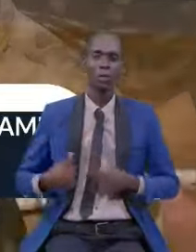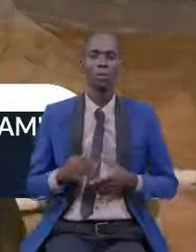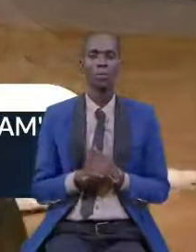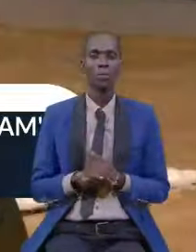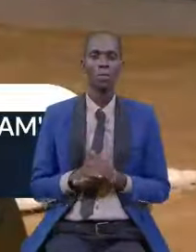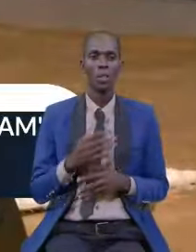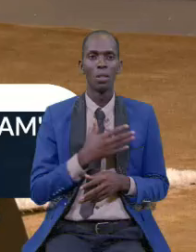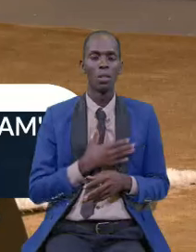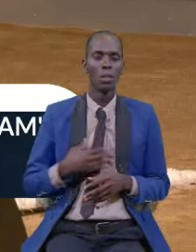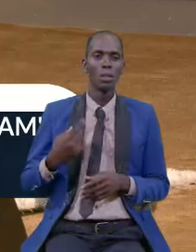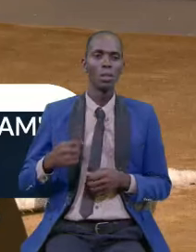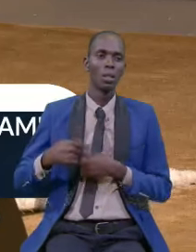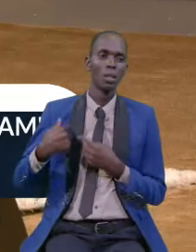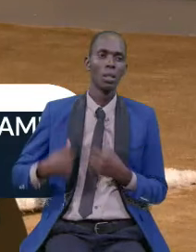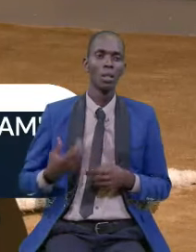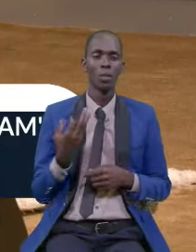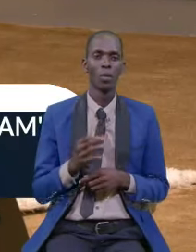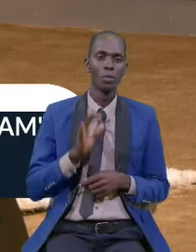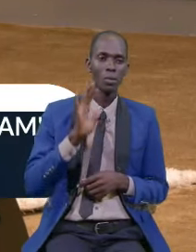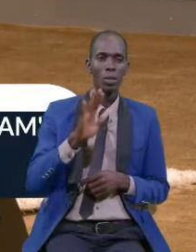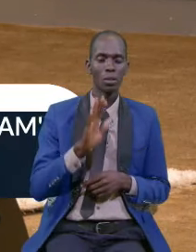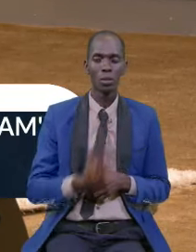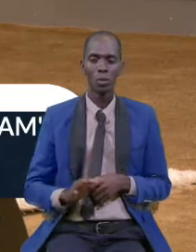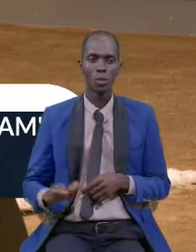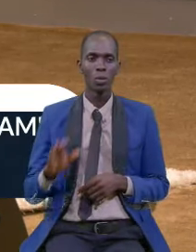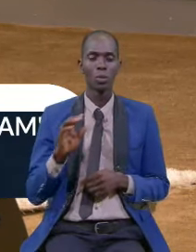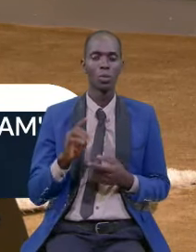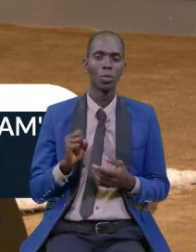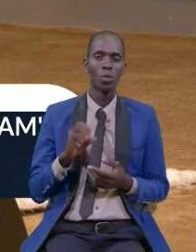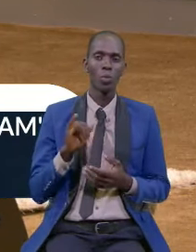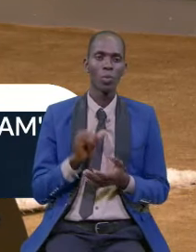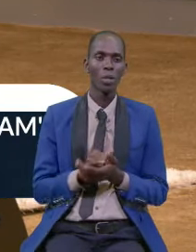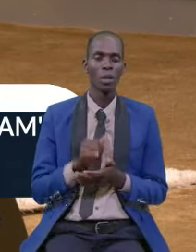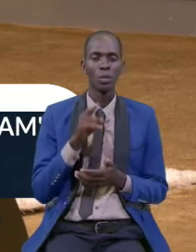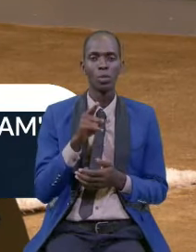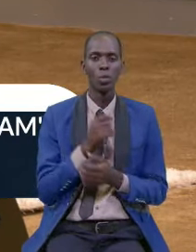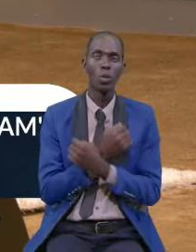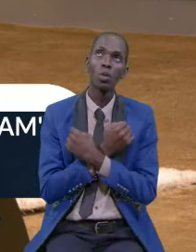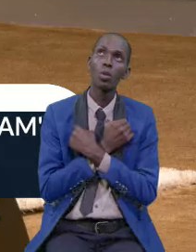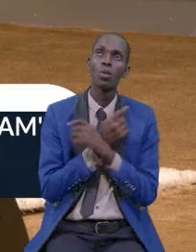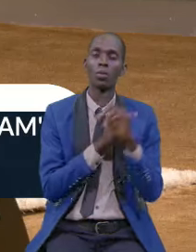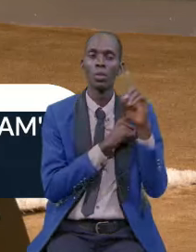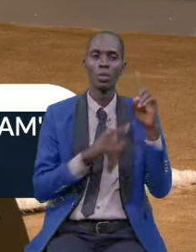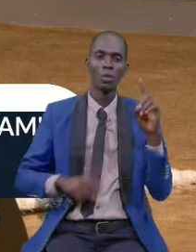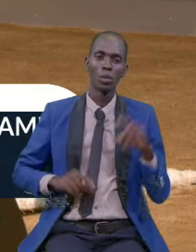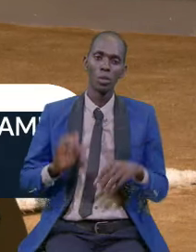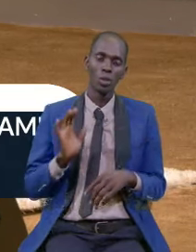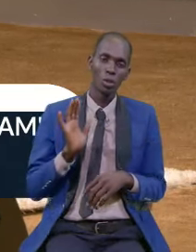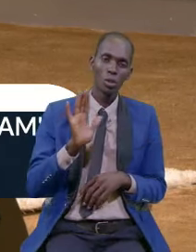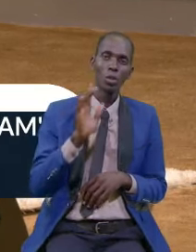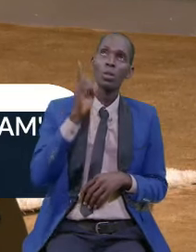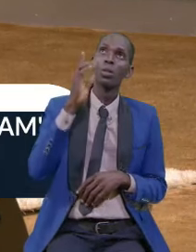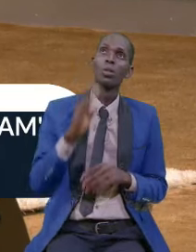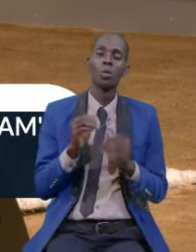the heart of thy seed, so that you love the Lord your God with all